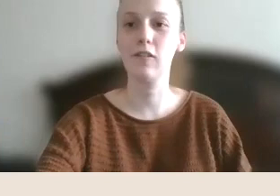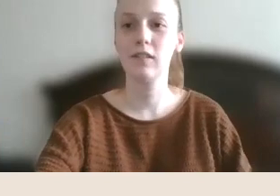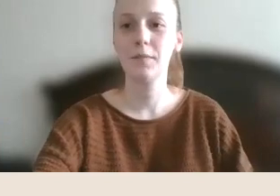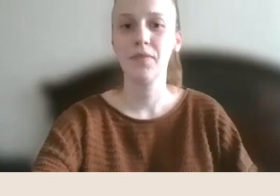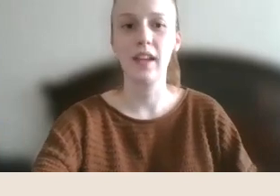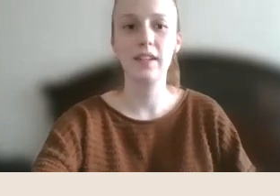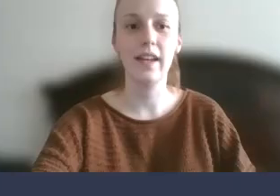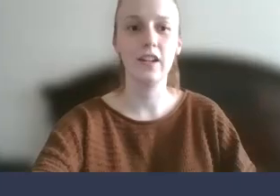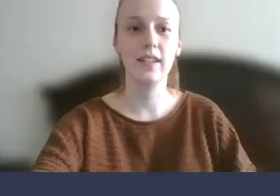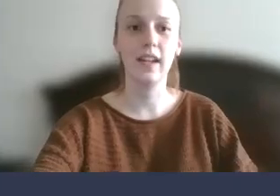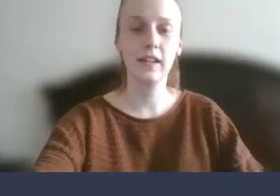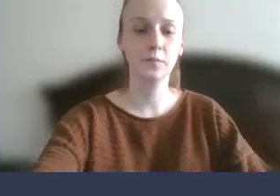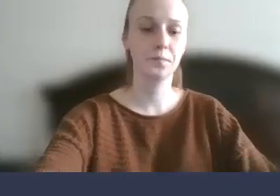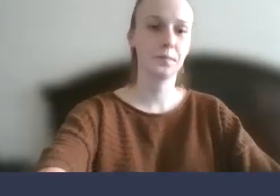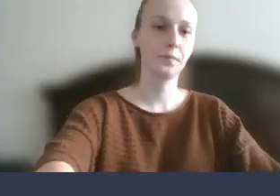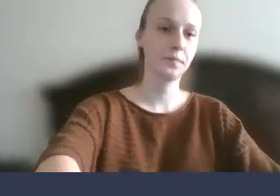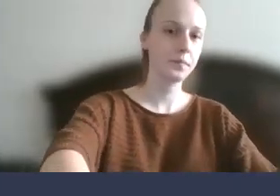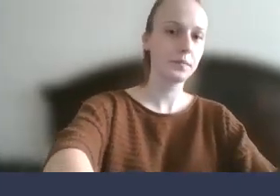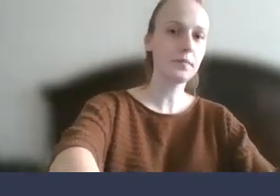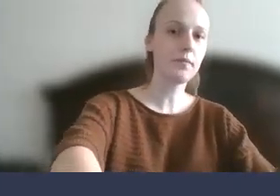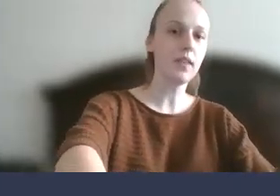help out in a daycare setting.